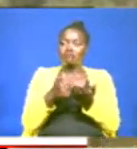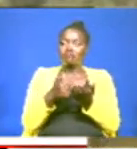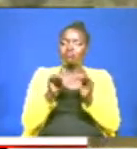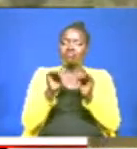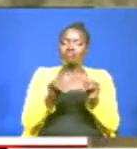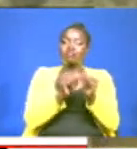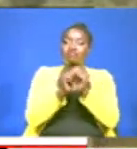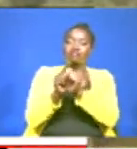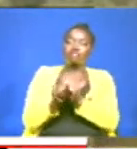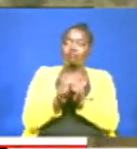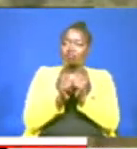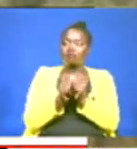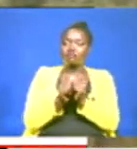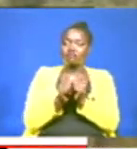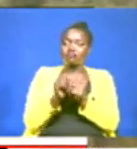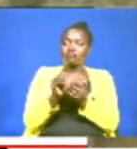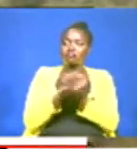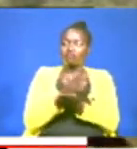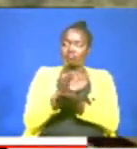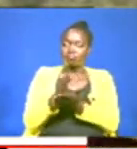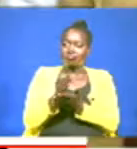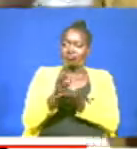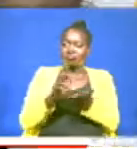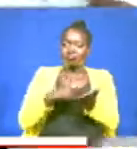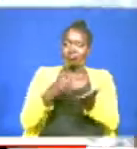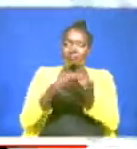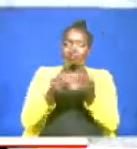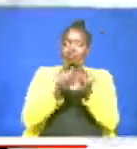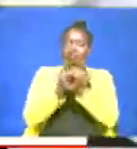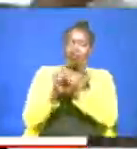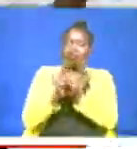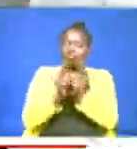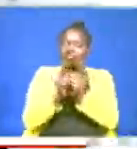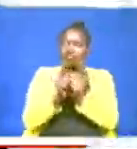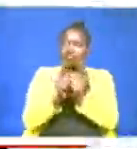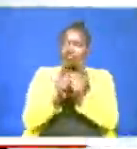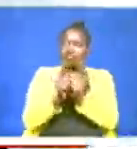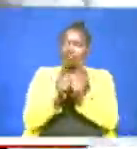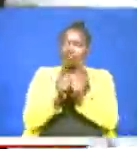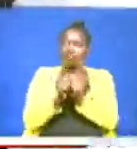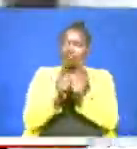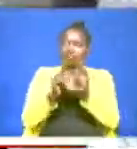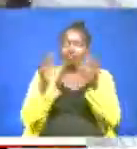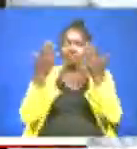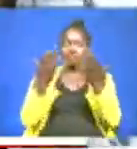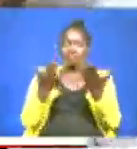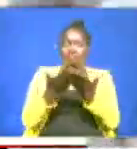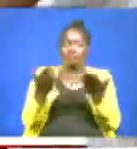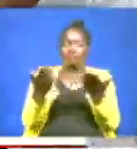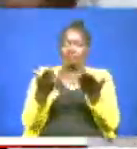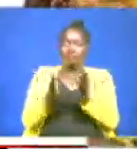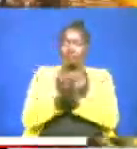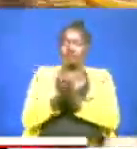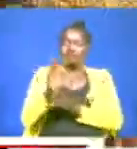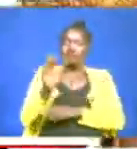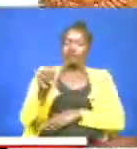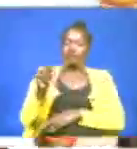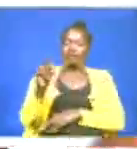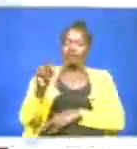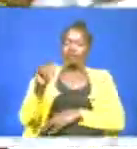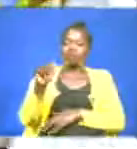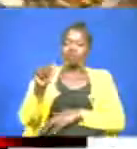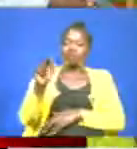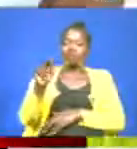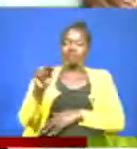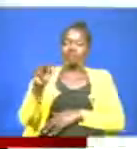together, share resources together. There have been ceremonies such as the Atana Yeche Festival to